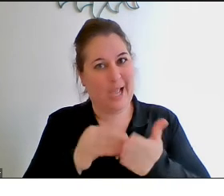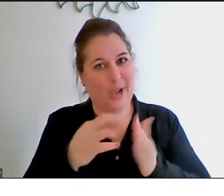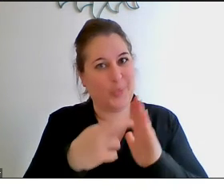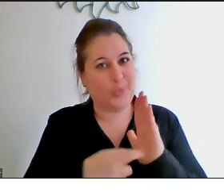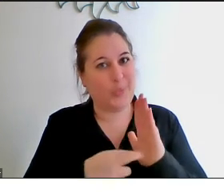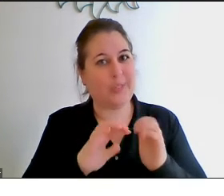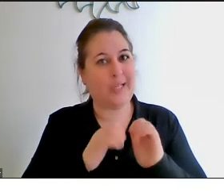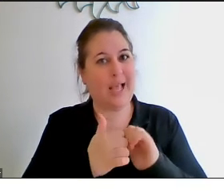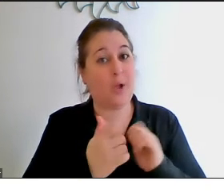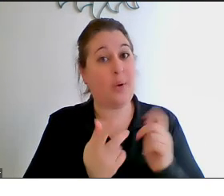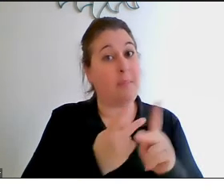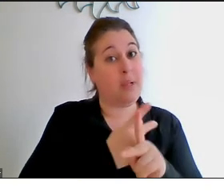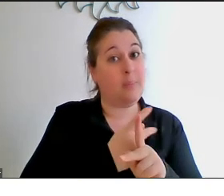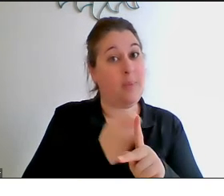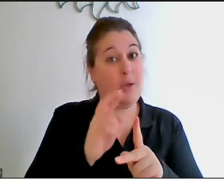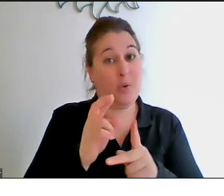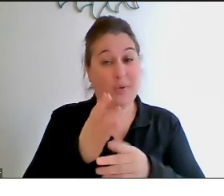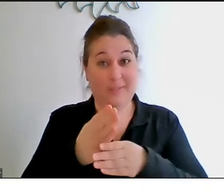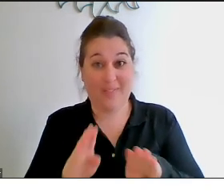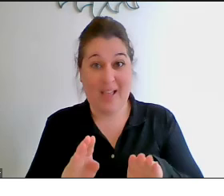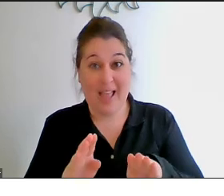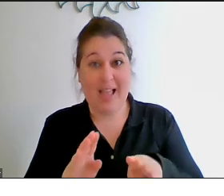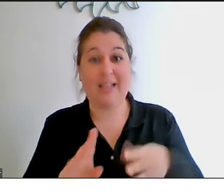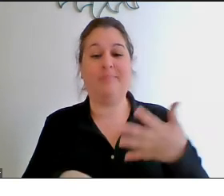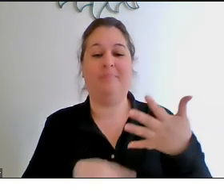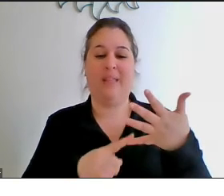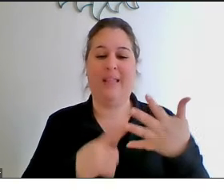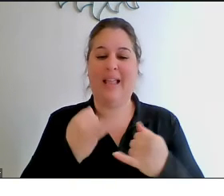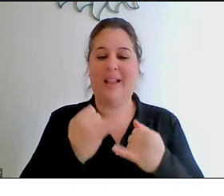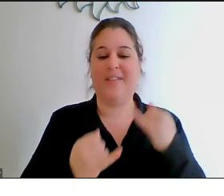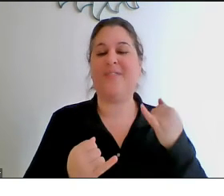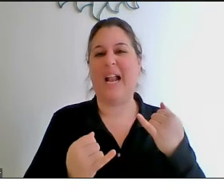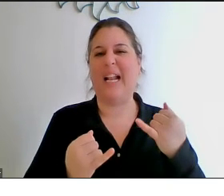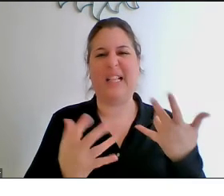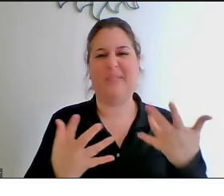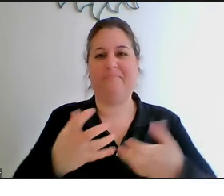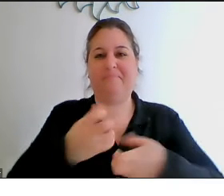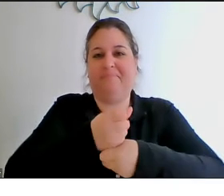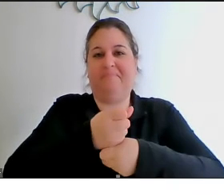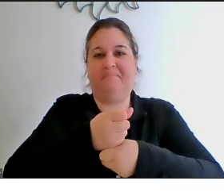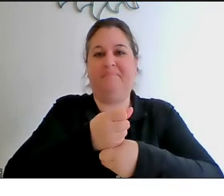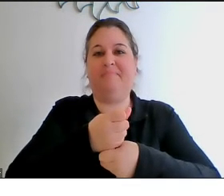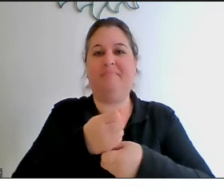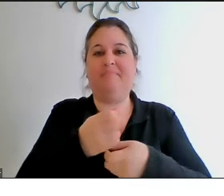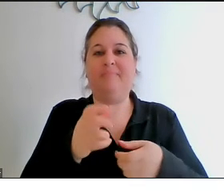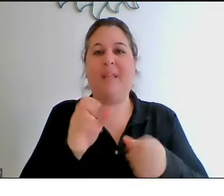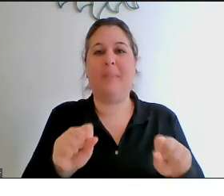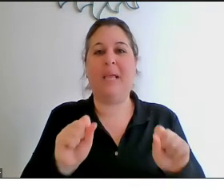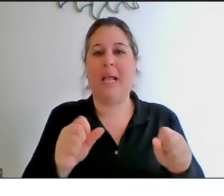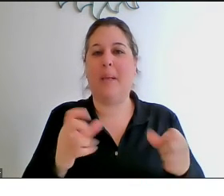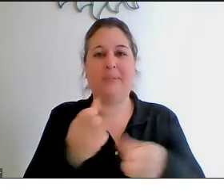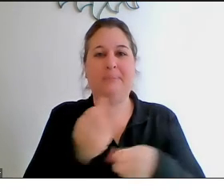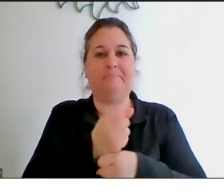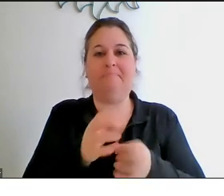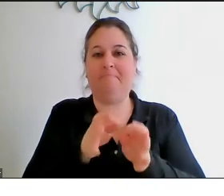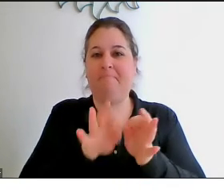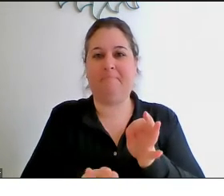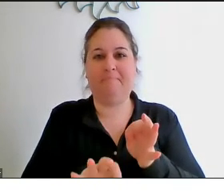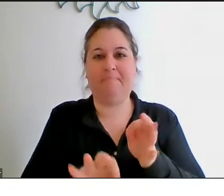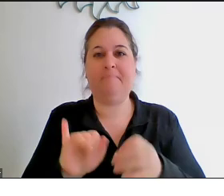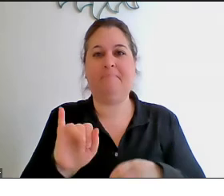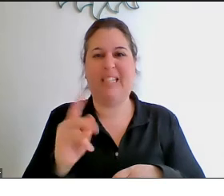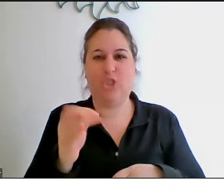then in the end, we'll talk about simplifying integers. So let's go ahead and start with part